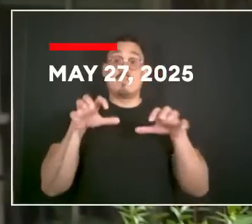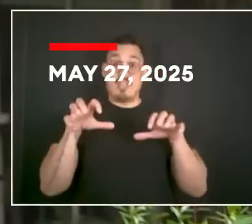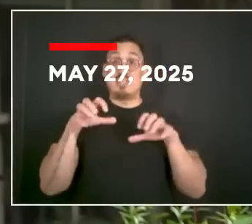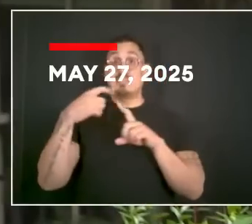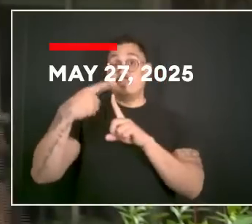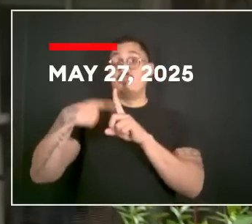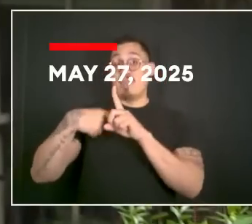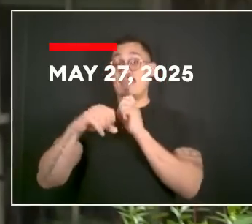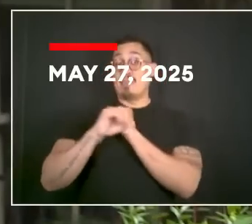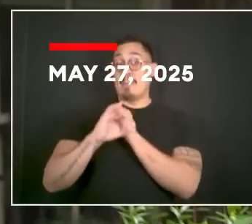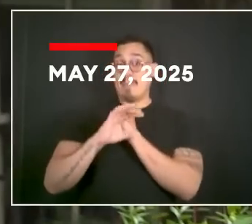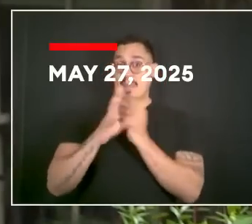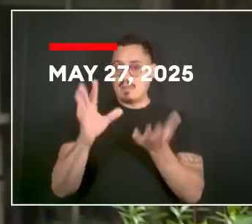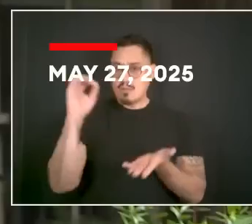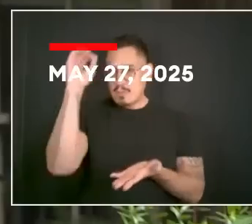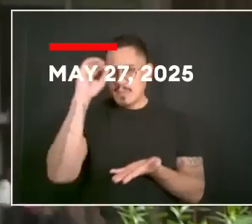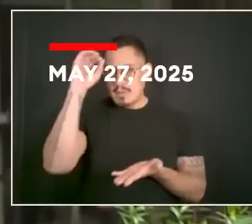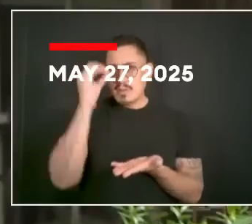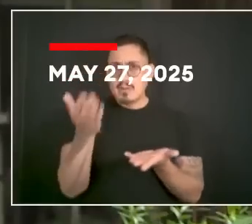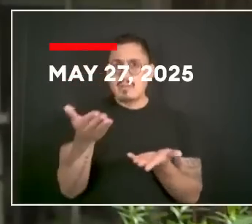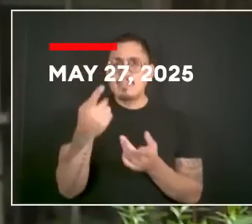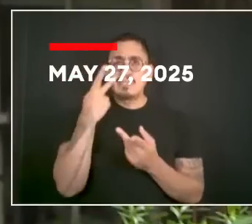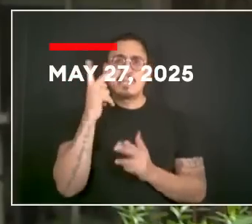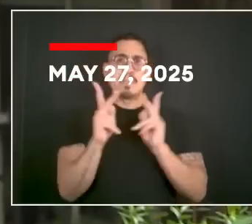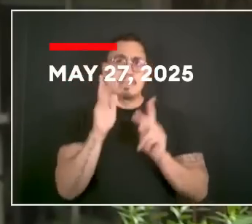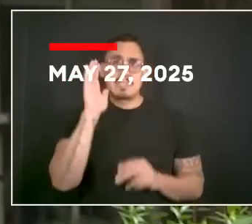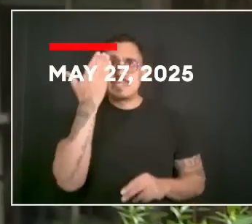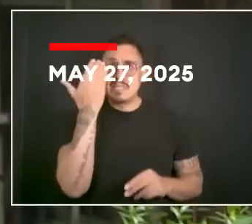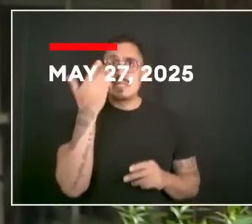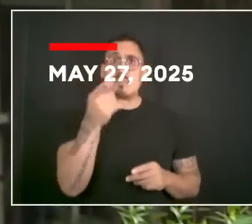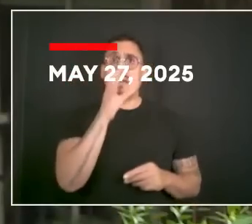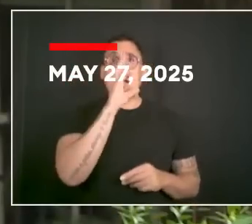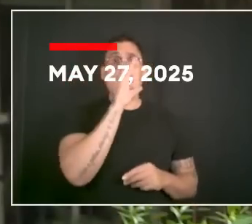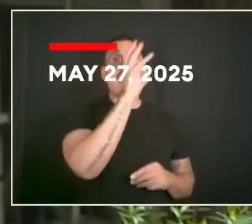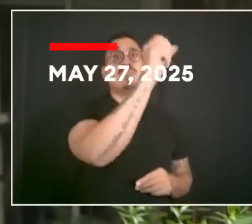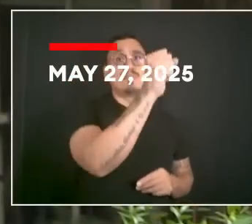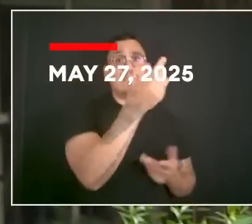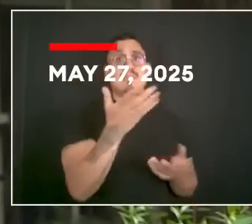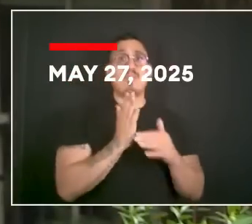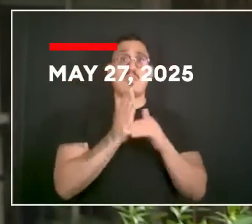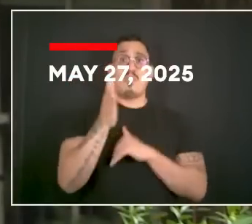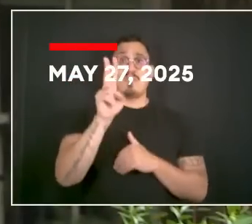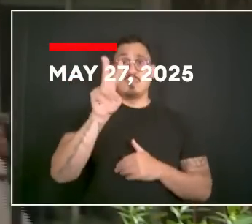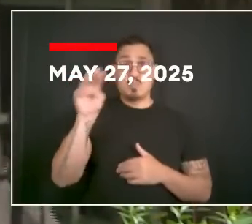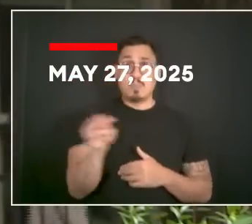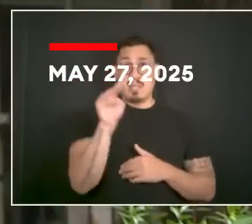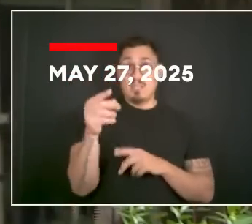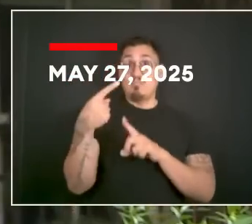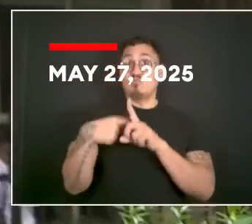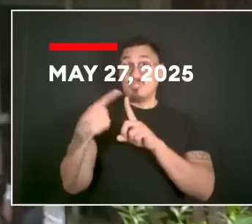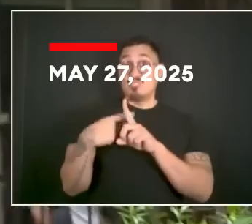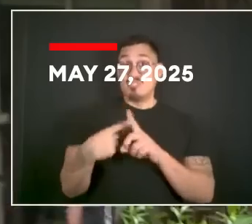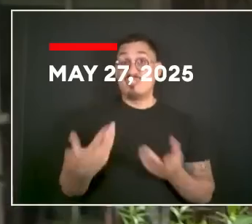know. I mean, it seems very attractive to 2 million renters that, you know, are in these rent-stabilized